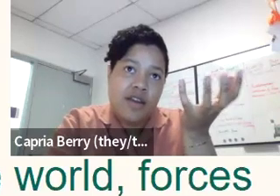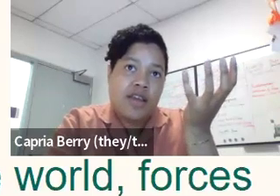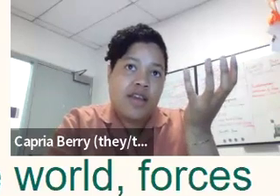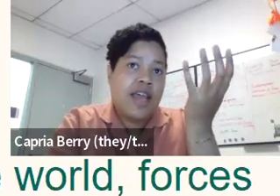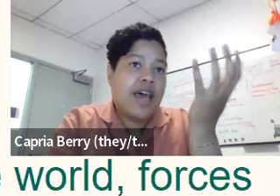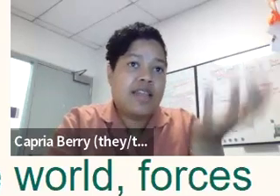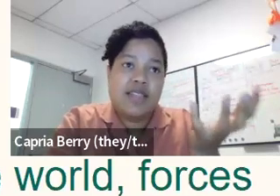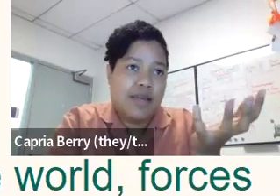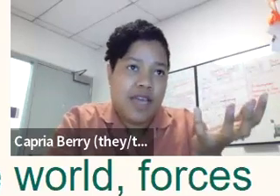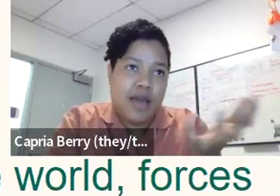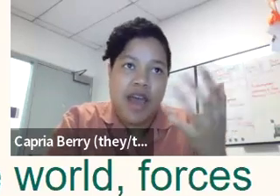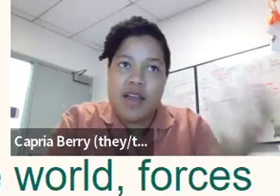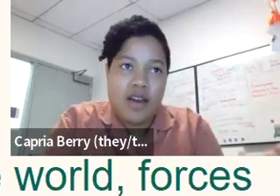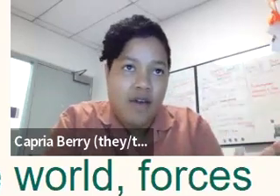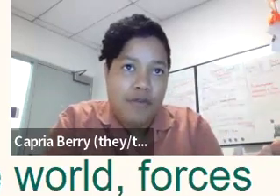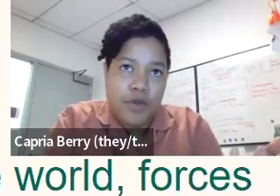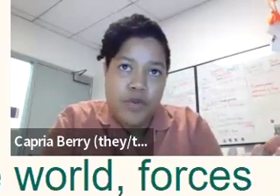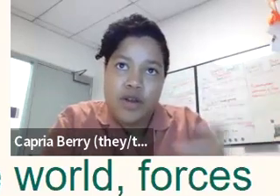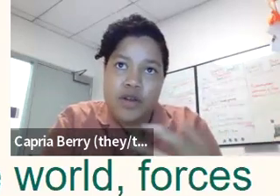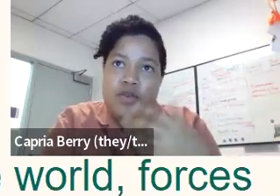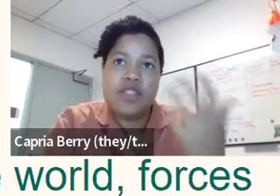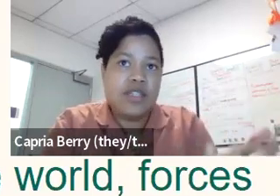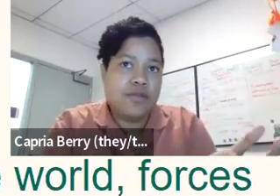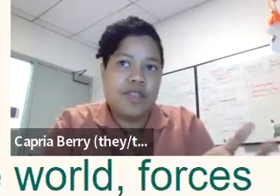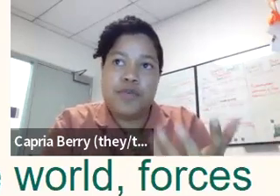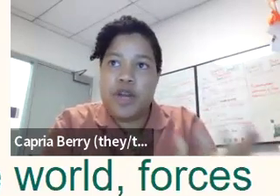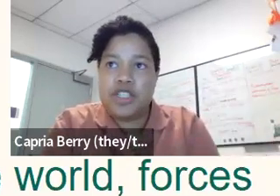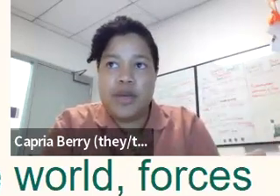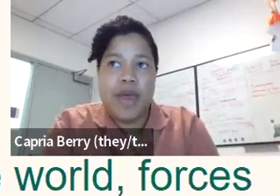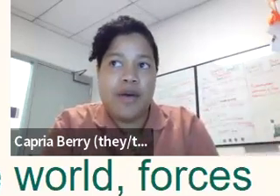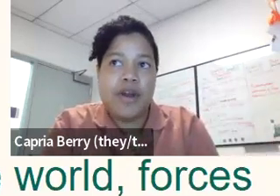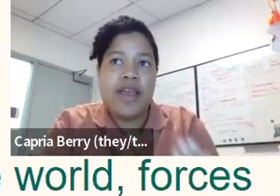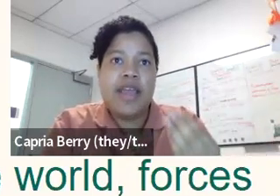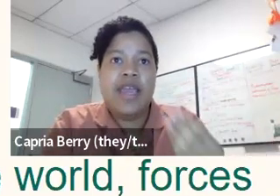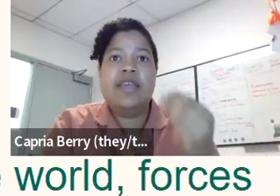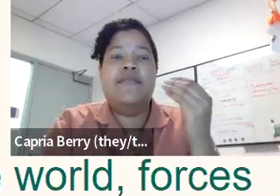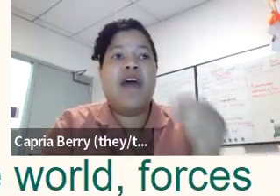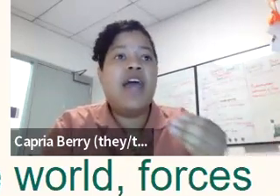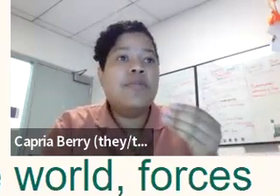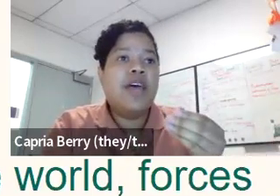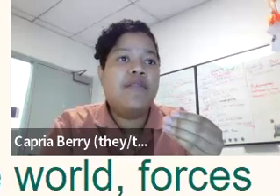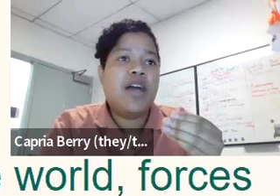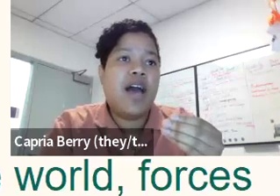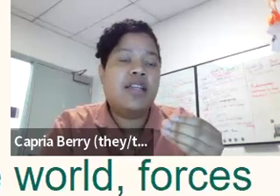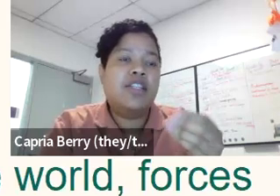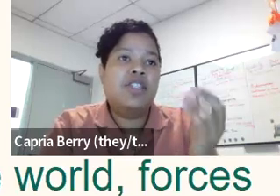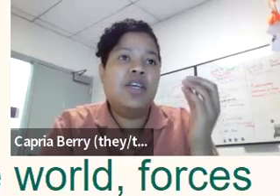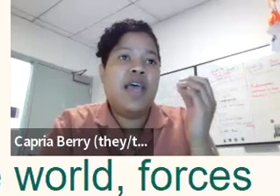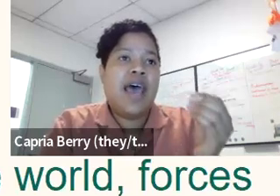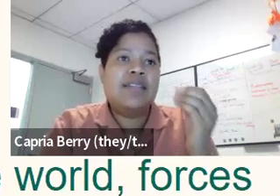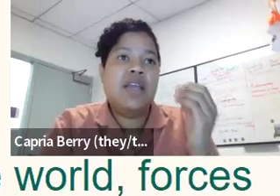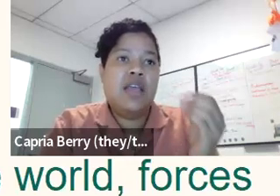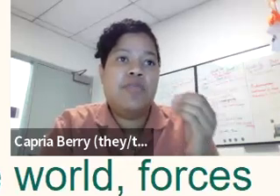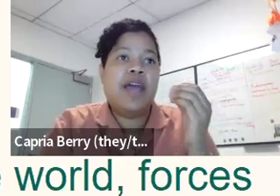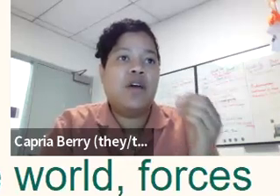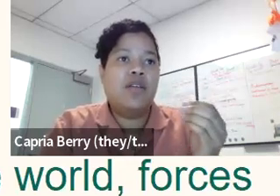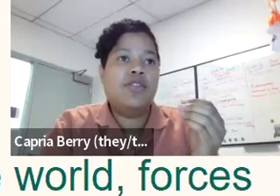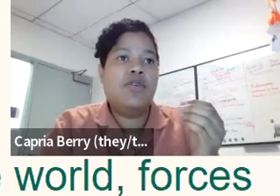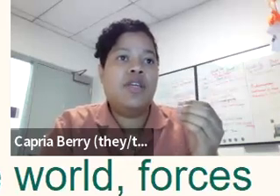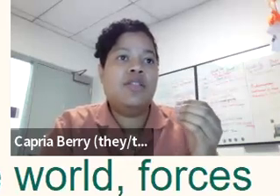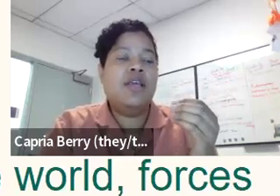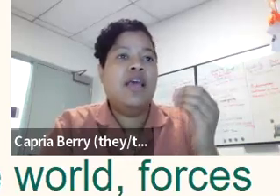journey. And last, but certainly not least, or maybe least, student success metrics. Another reason why I'm